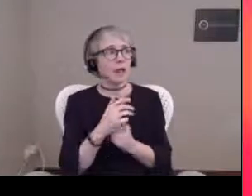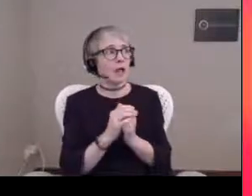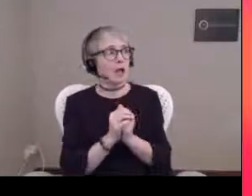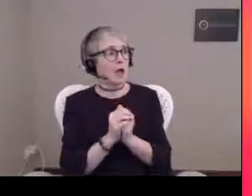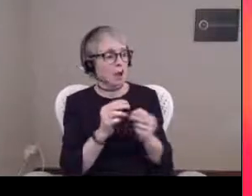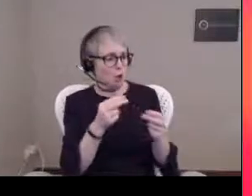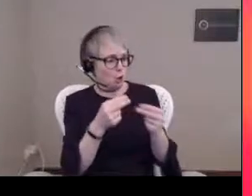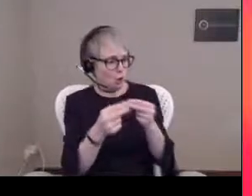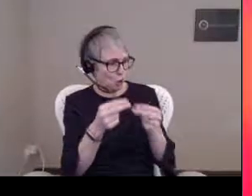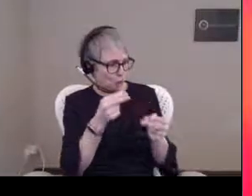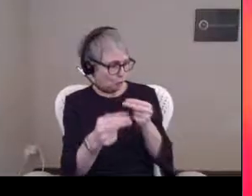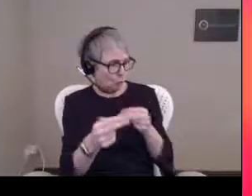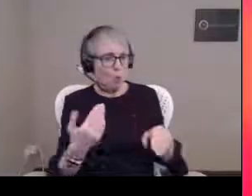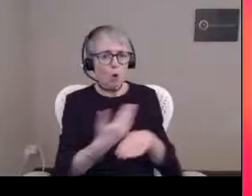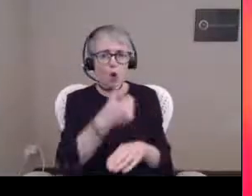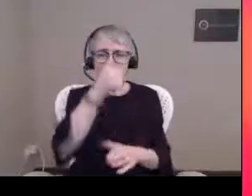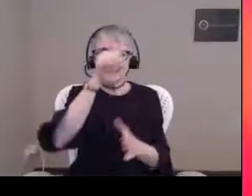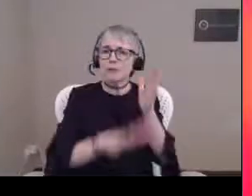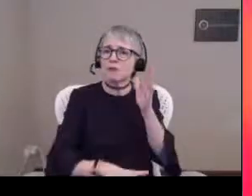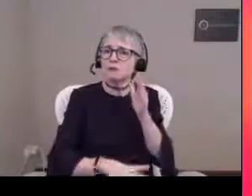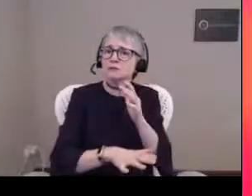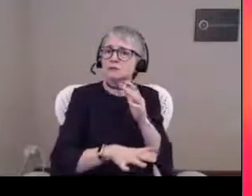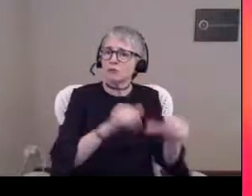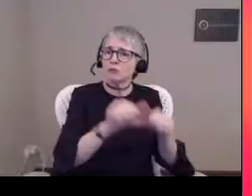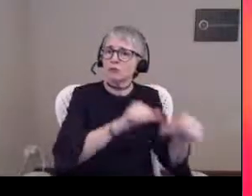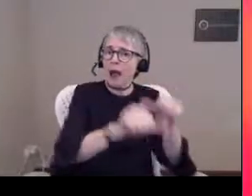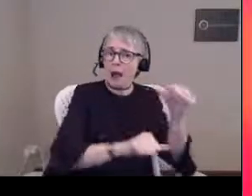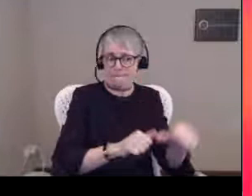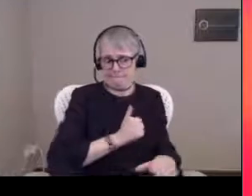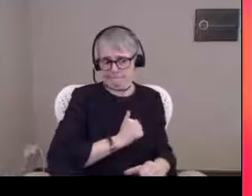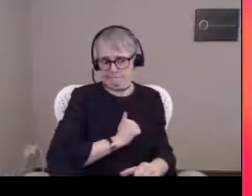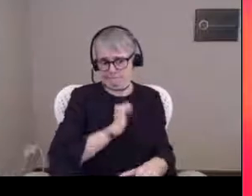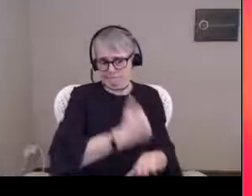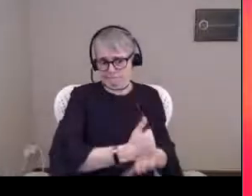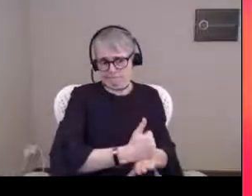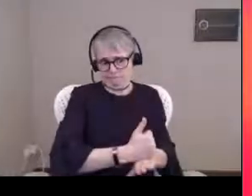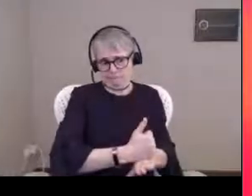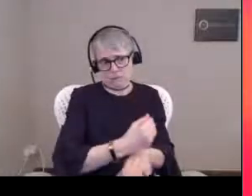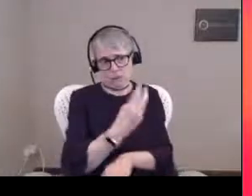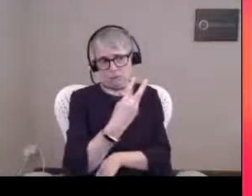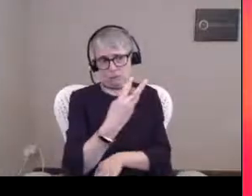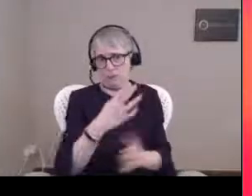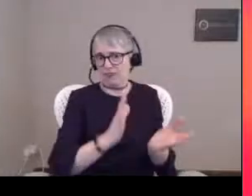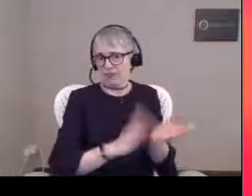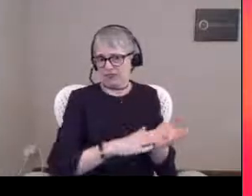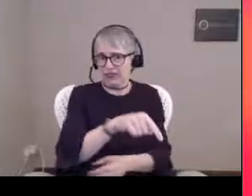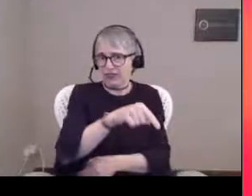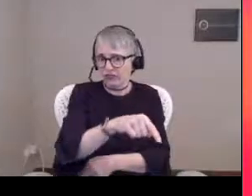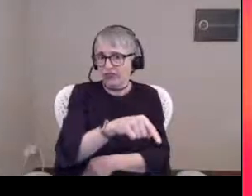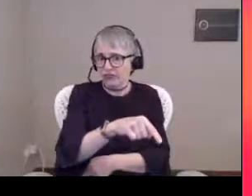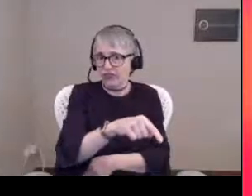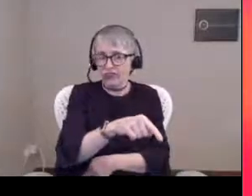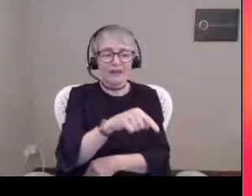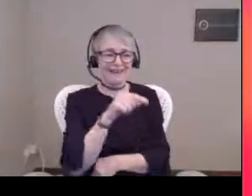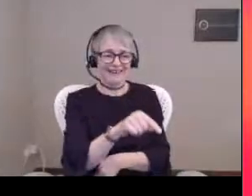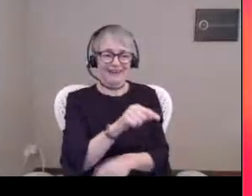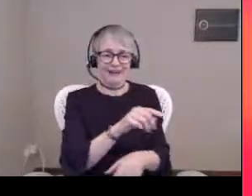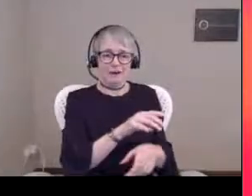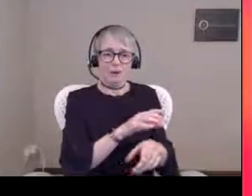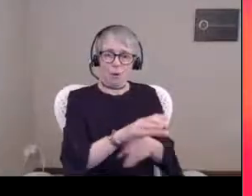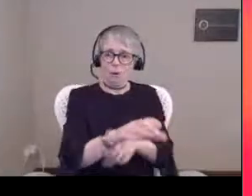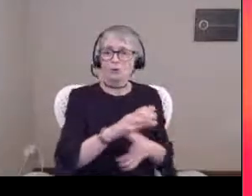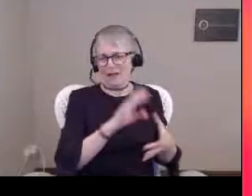news work experience program, which we're looking to set up in the next 2 to 3 months. And of course, that is going to go across Eden Break, and I'll